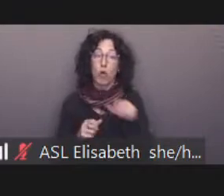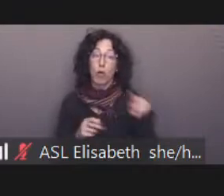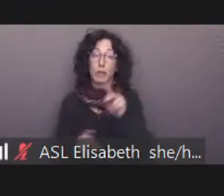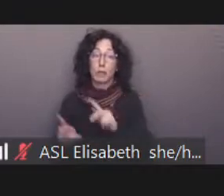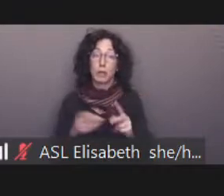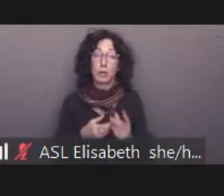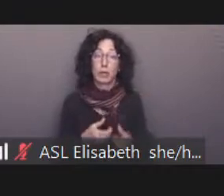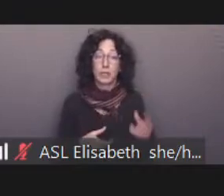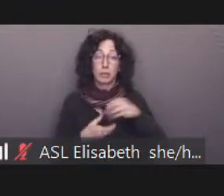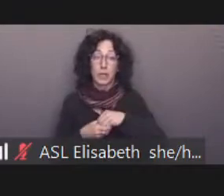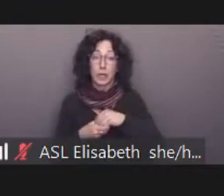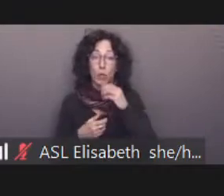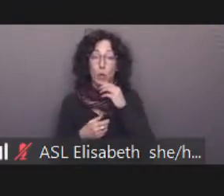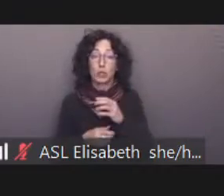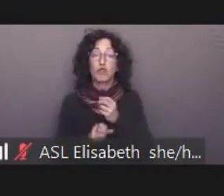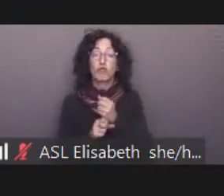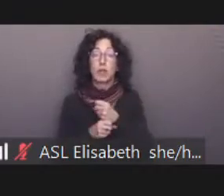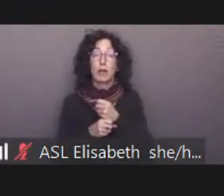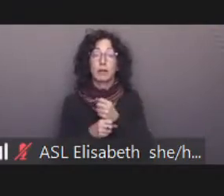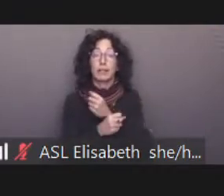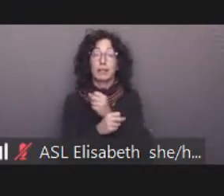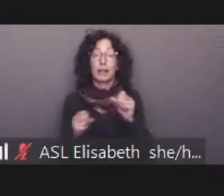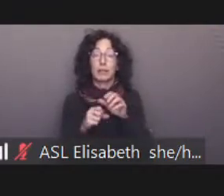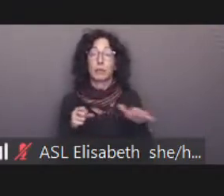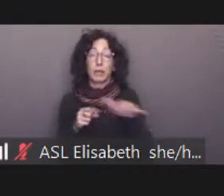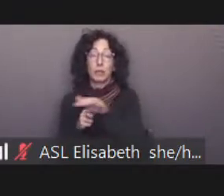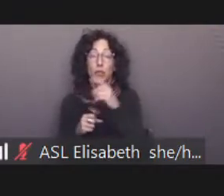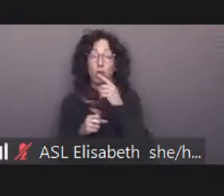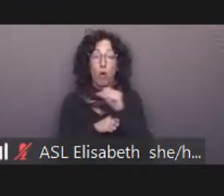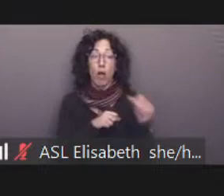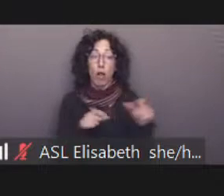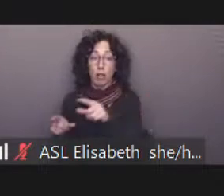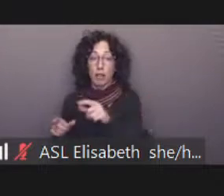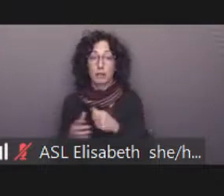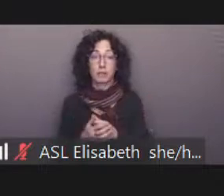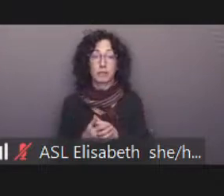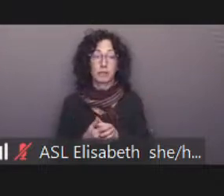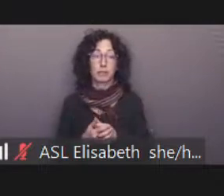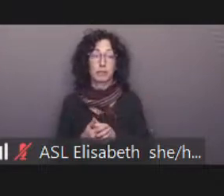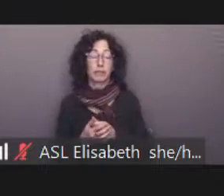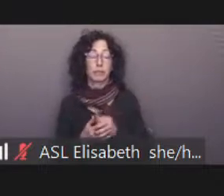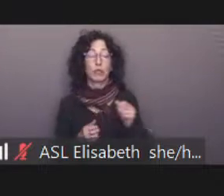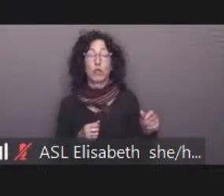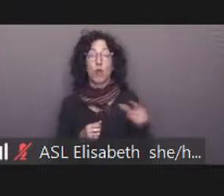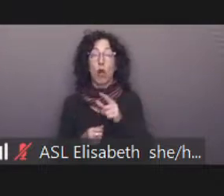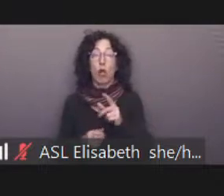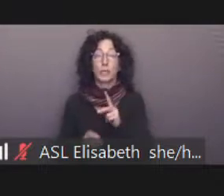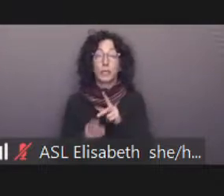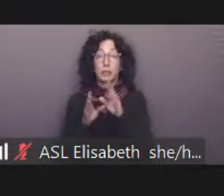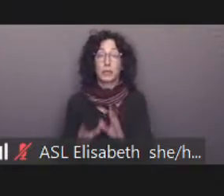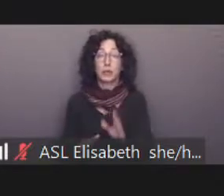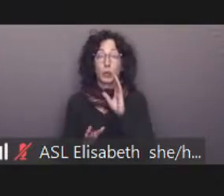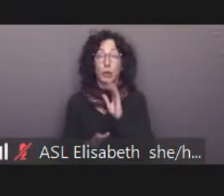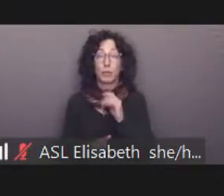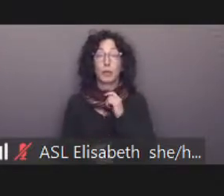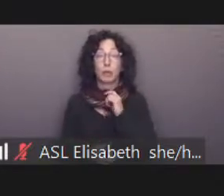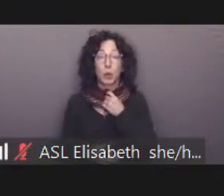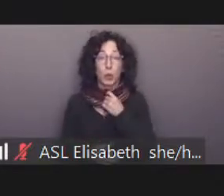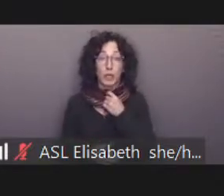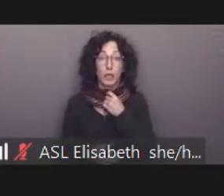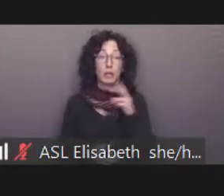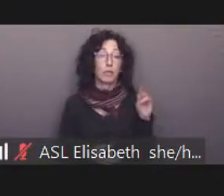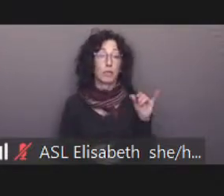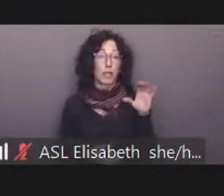create a safe space for all. By default, all participants will be muted and videos